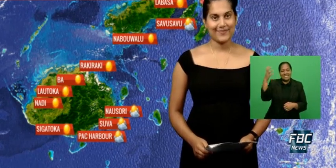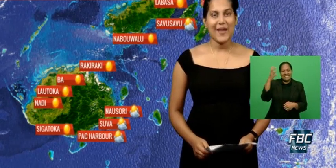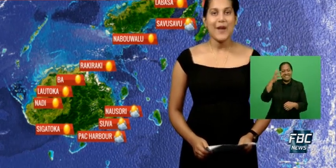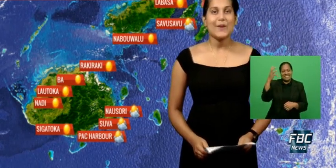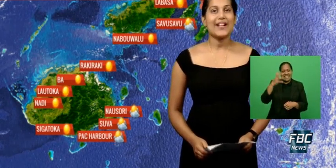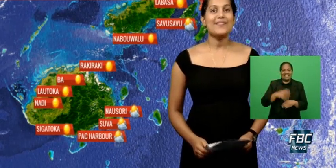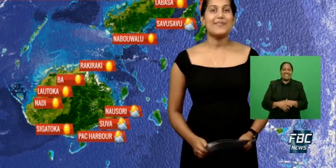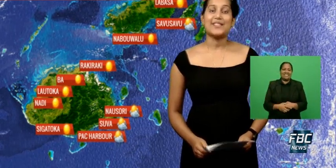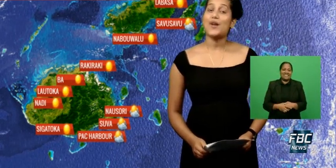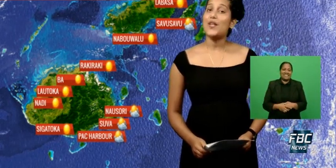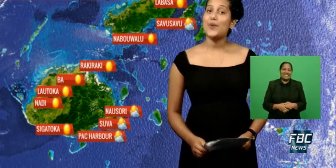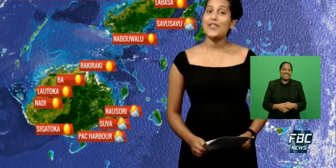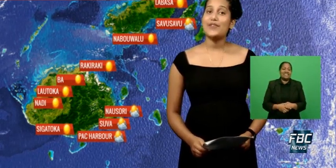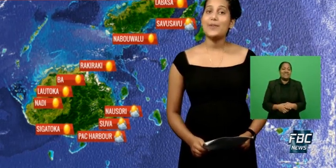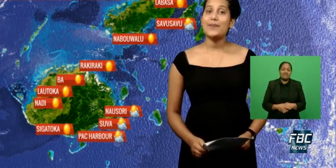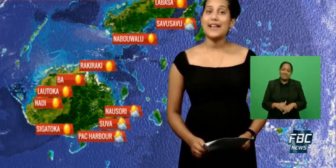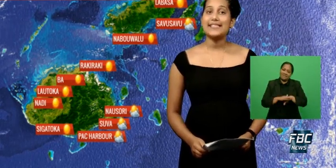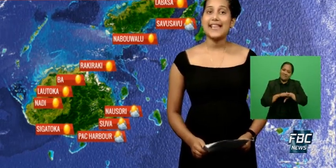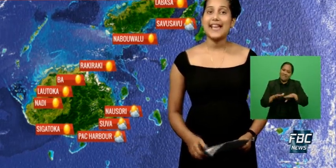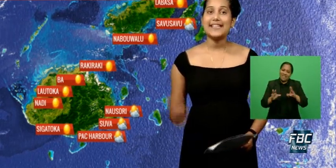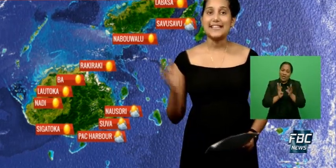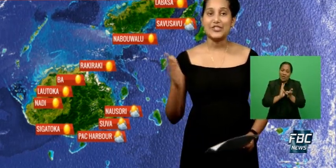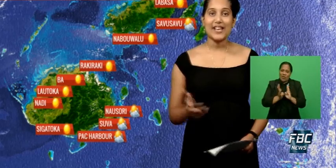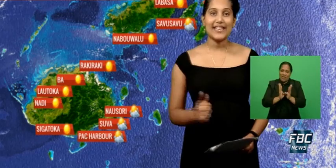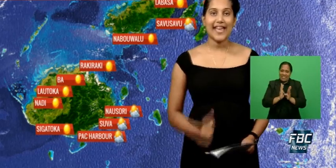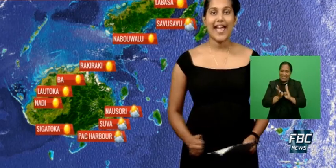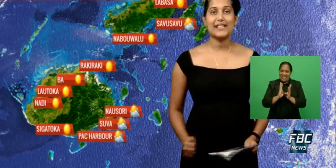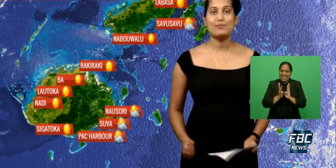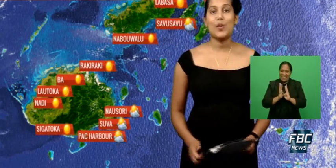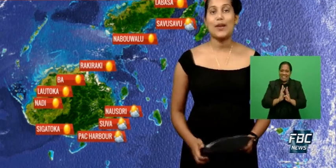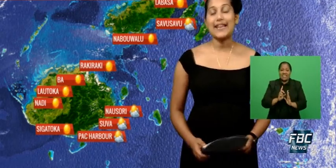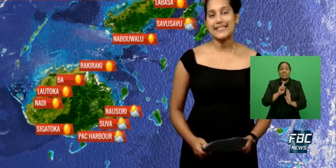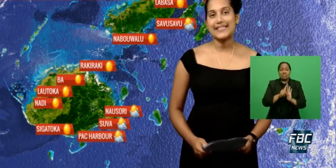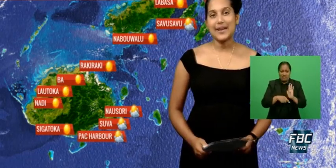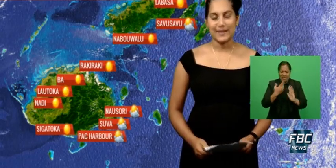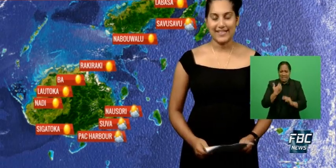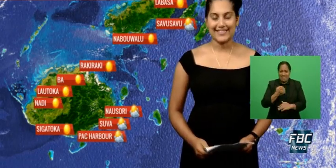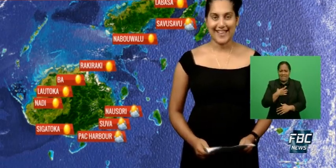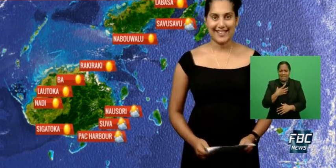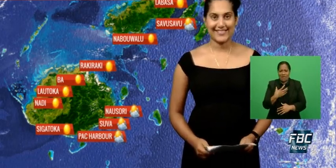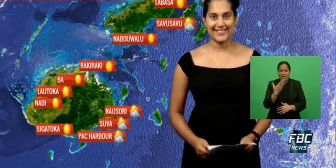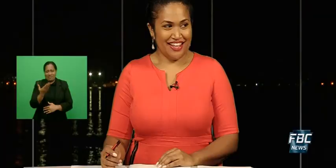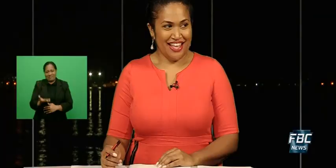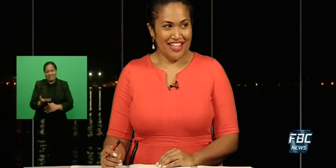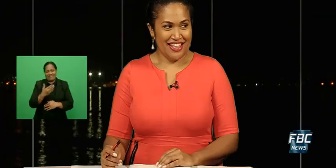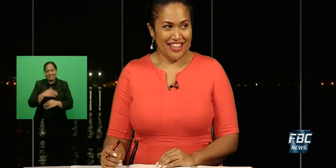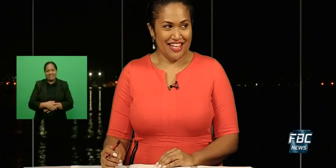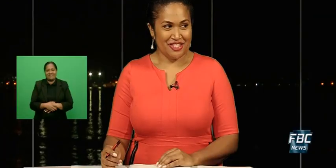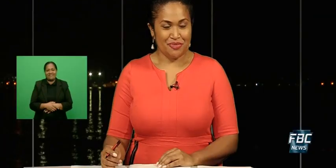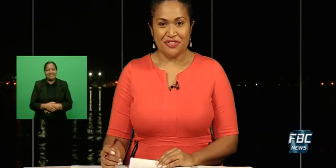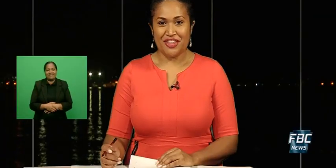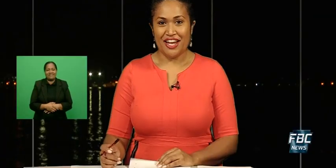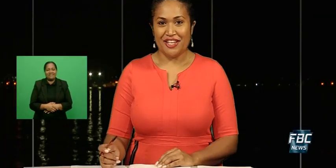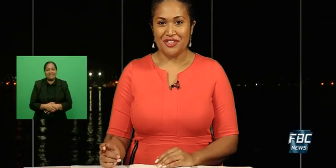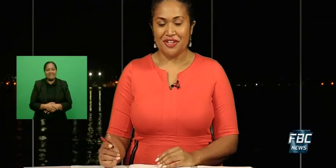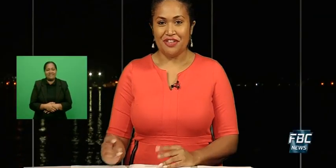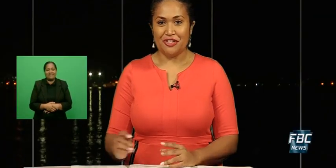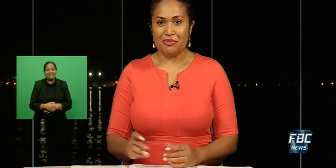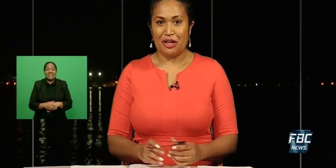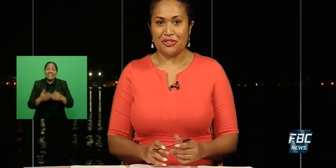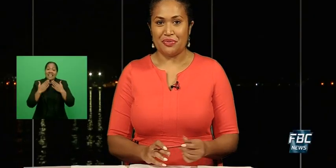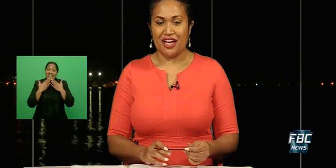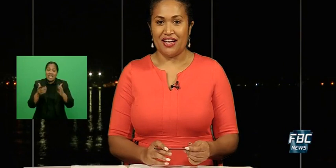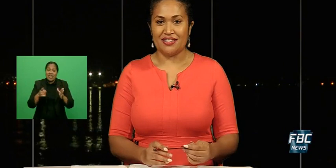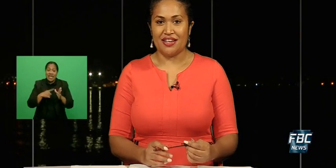sunny. Well, that's all the weather from my sign. Jackie has more latest updates next. Thanks so much for that Angie.